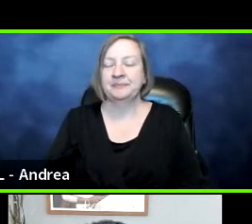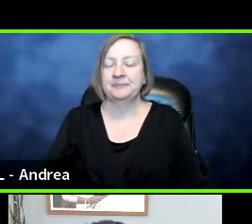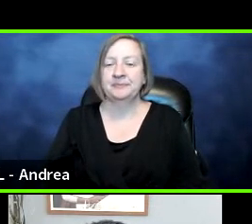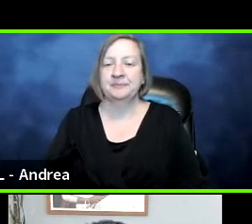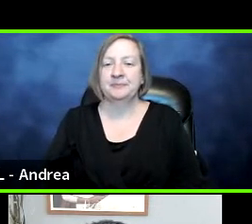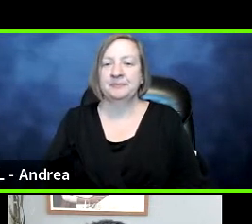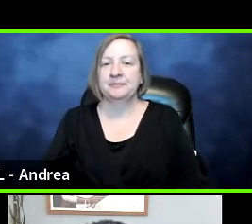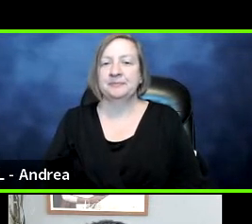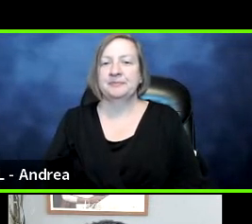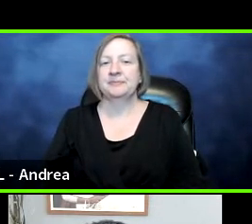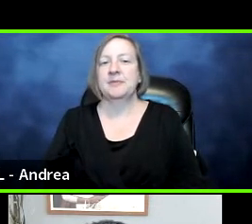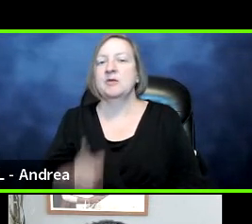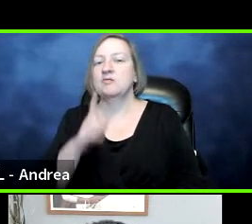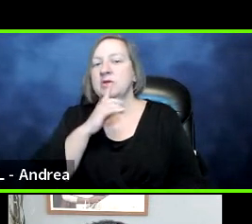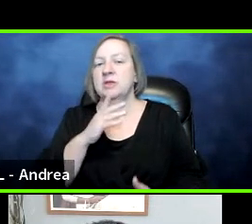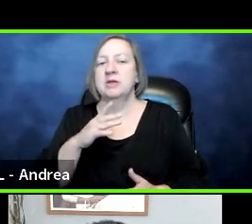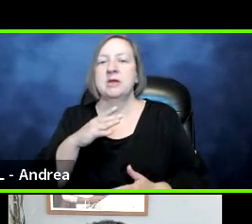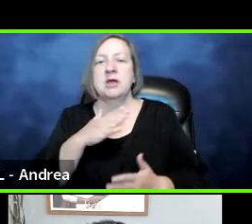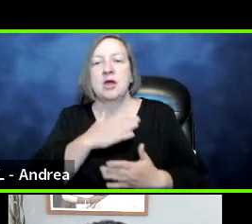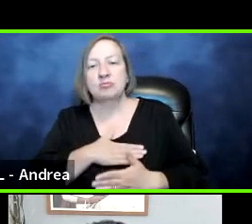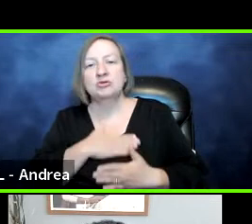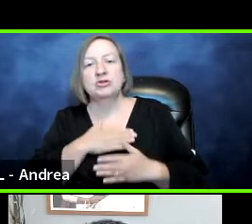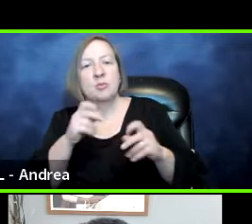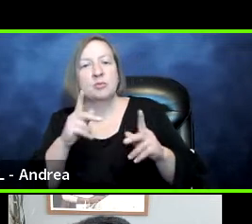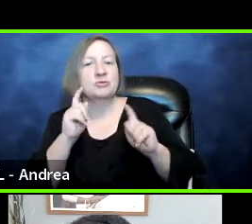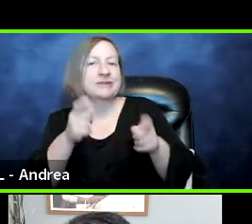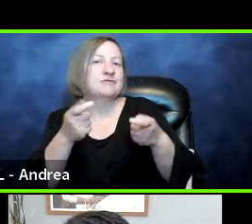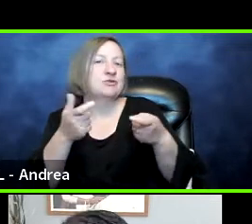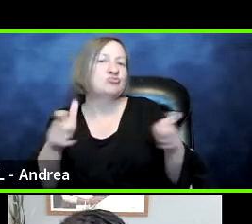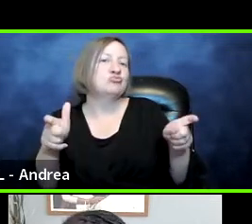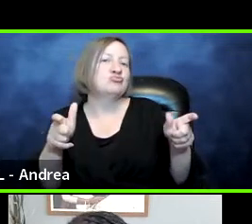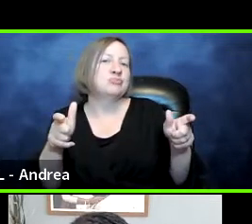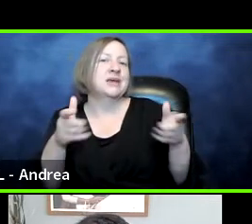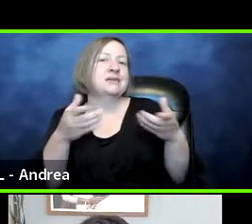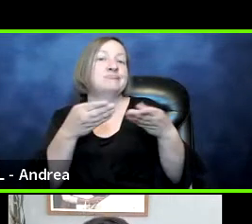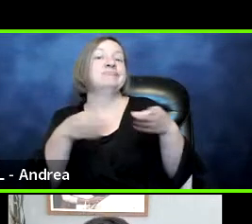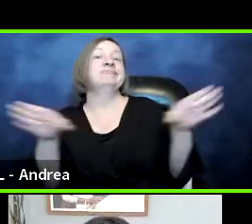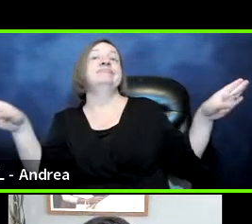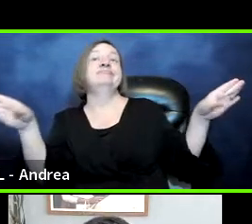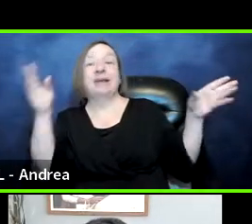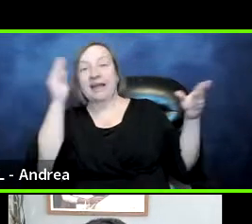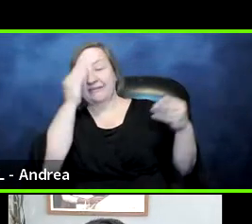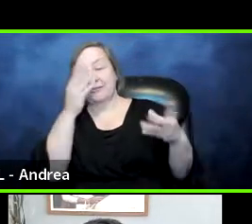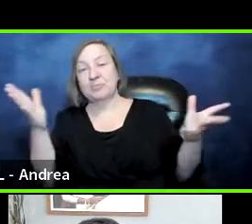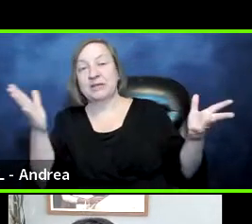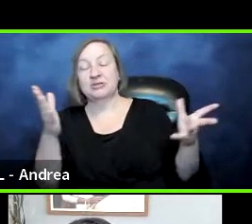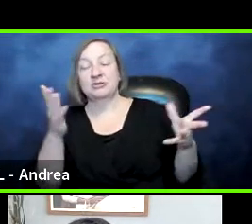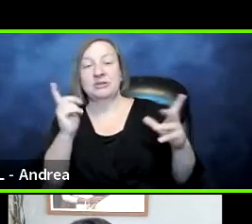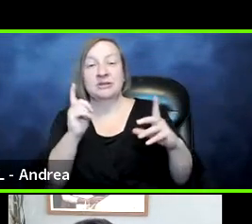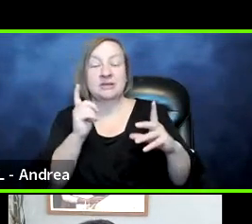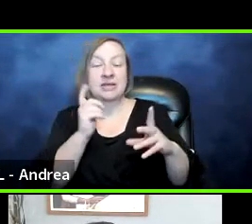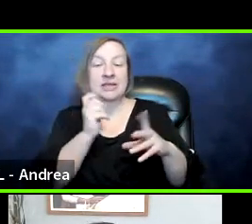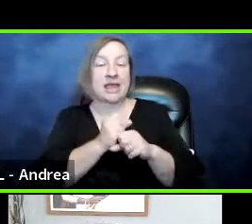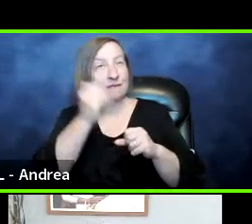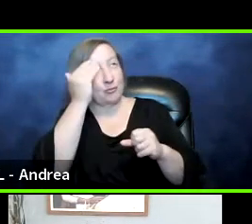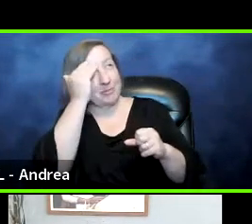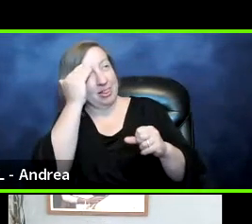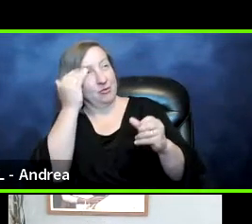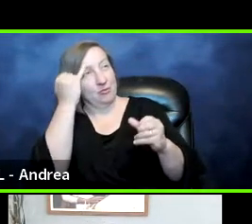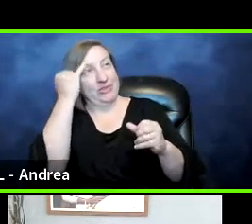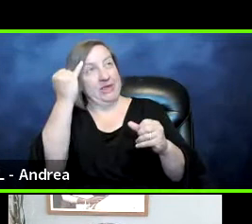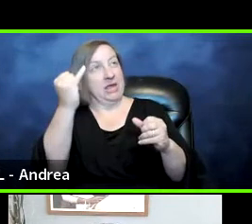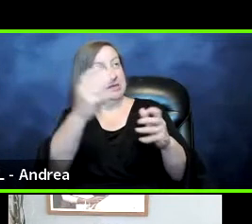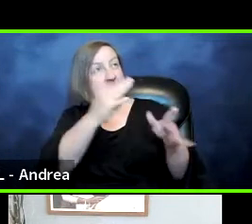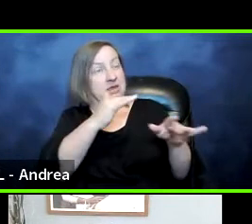Yeah, really appreciate the opportunity to just give you a big preview, see what's coming, get familiar with it, looking at it, and then have